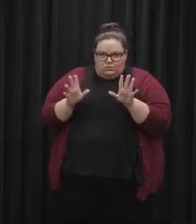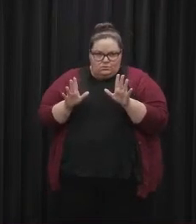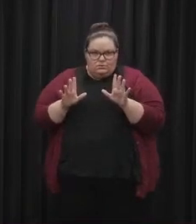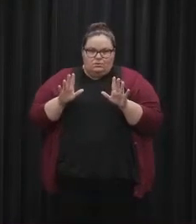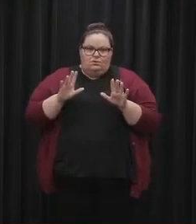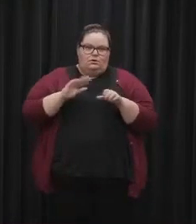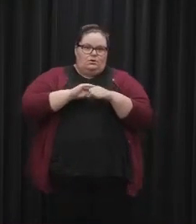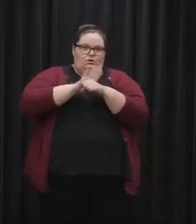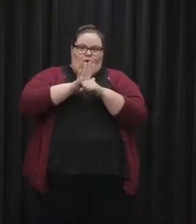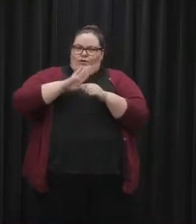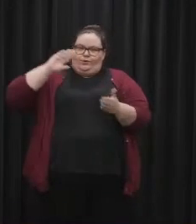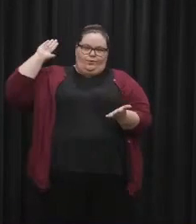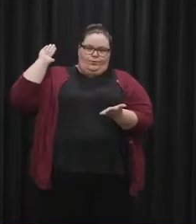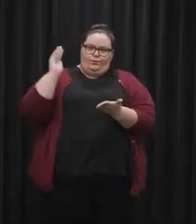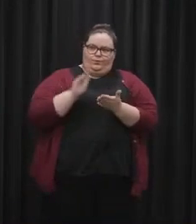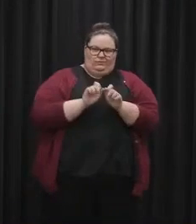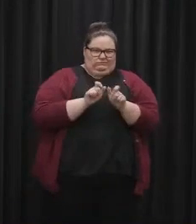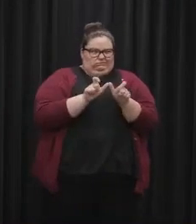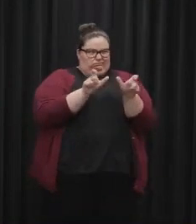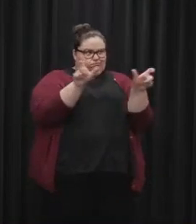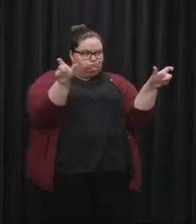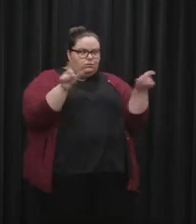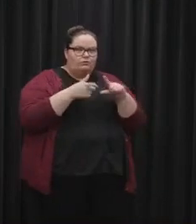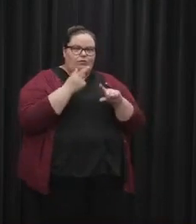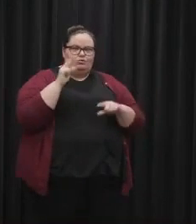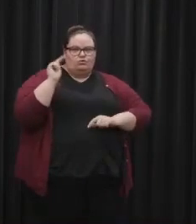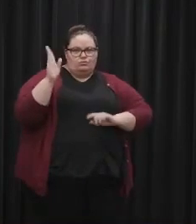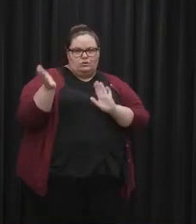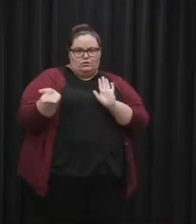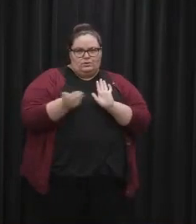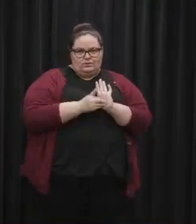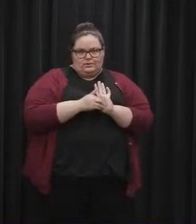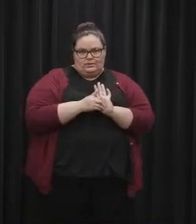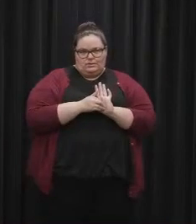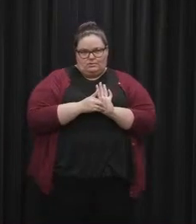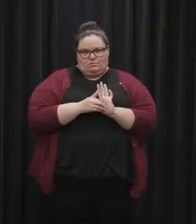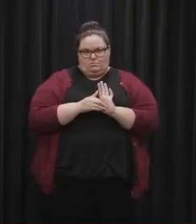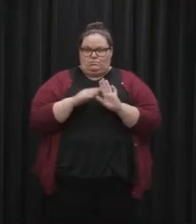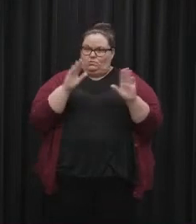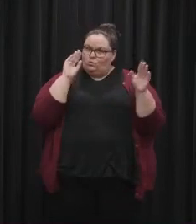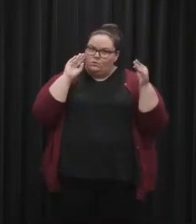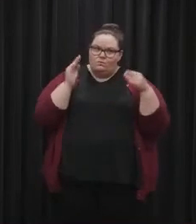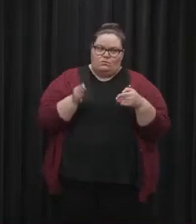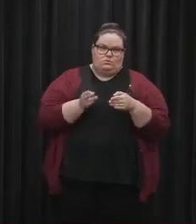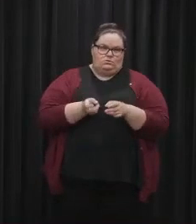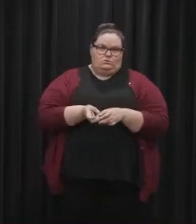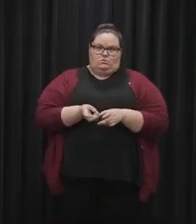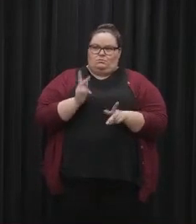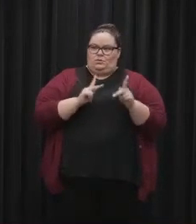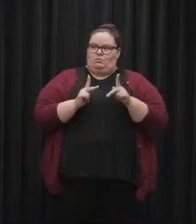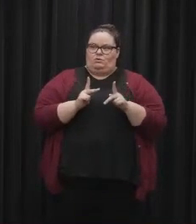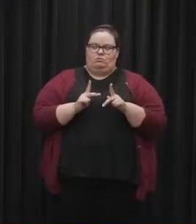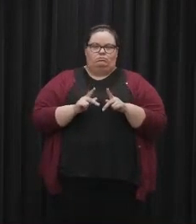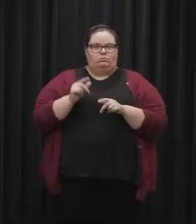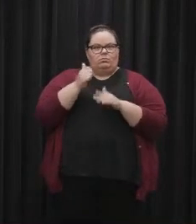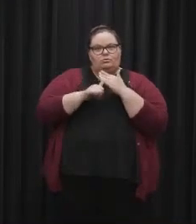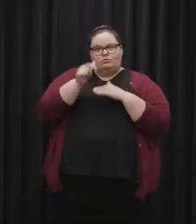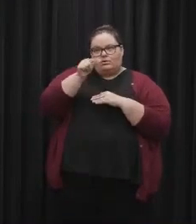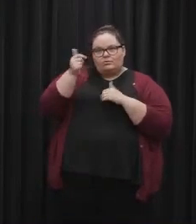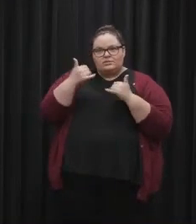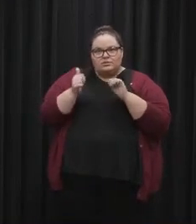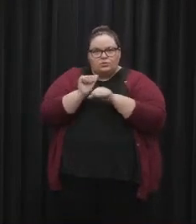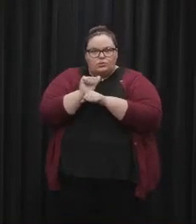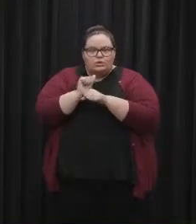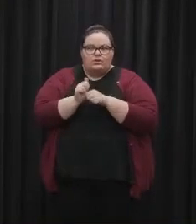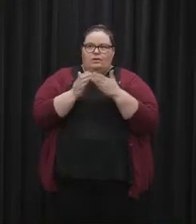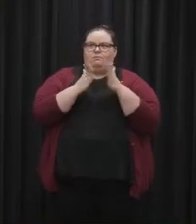COVID-19 back out from our borders. And that same spirit of hard work from the folks inside the civil service